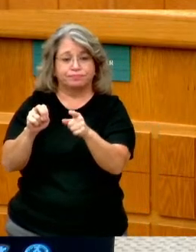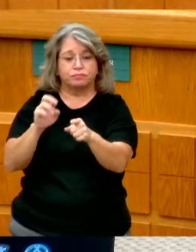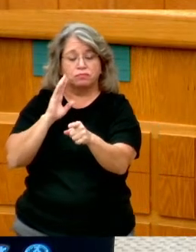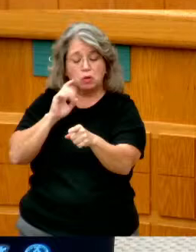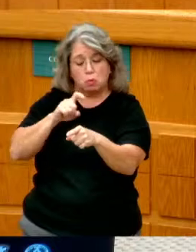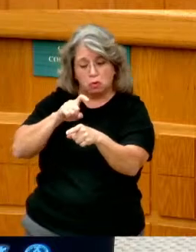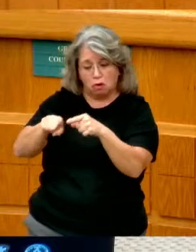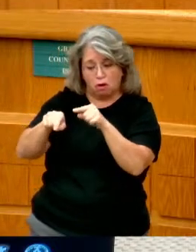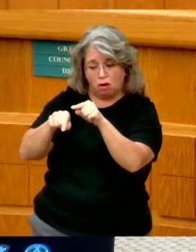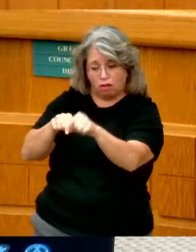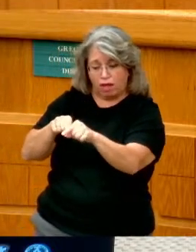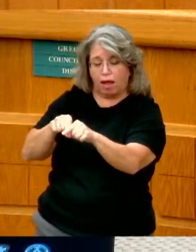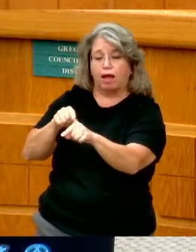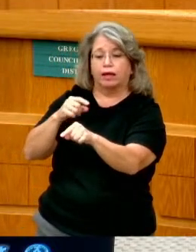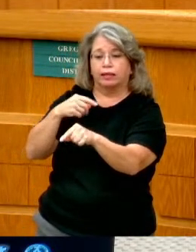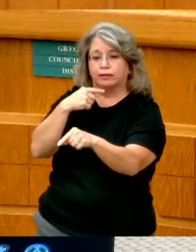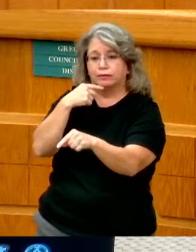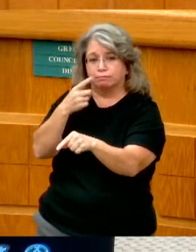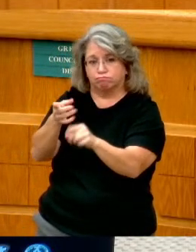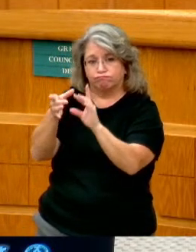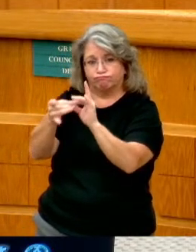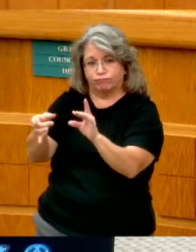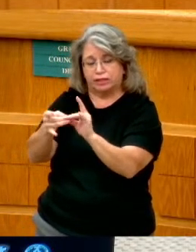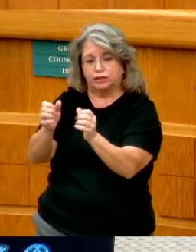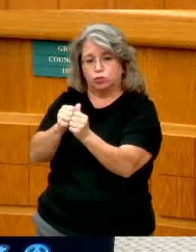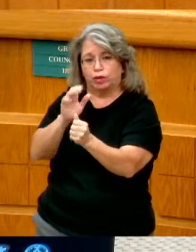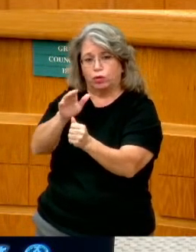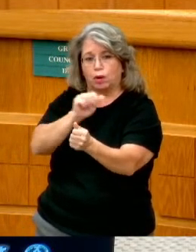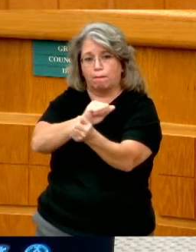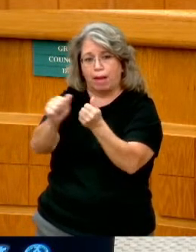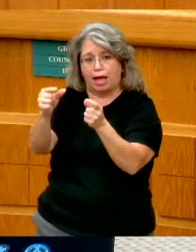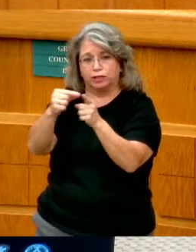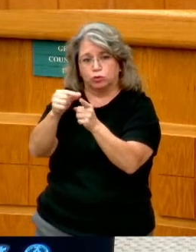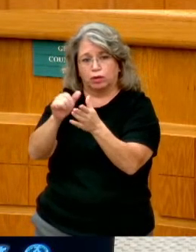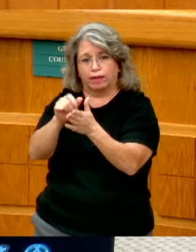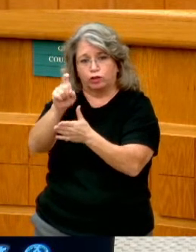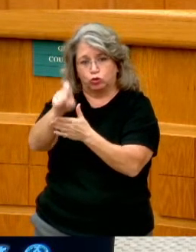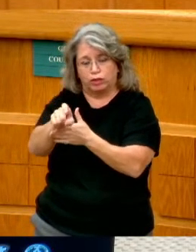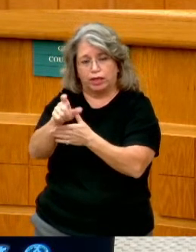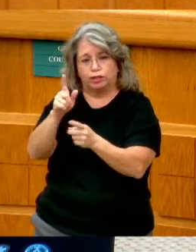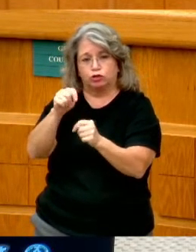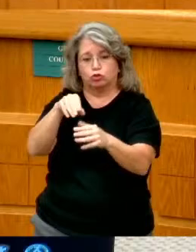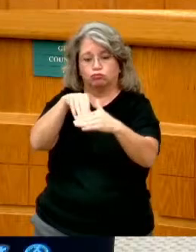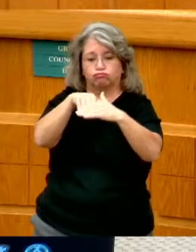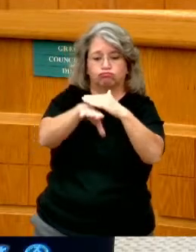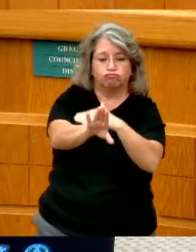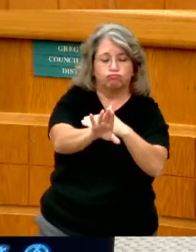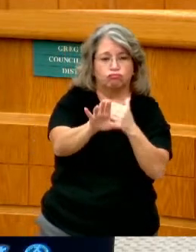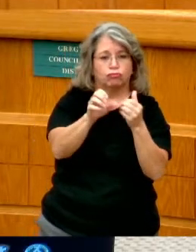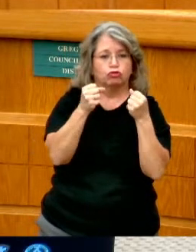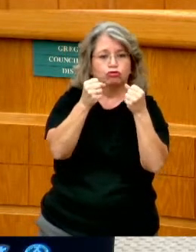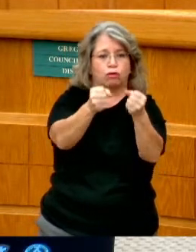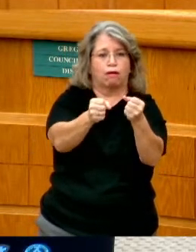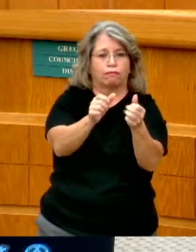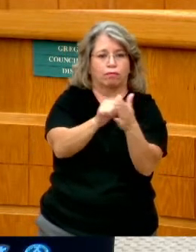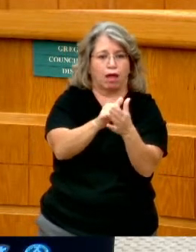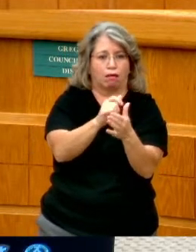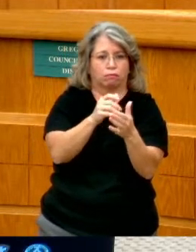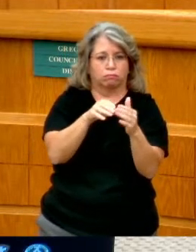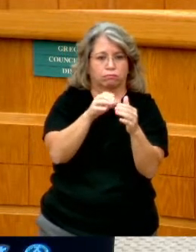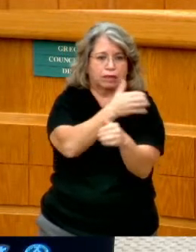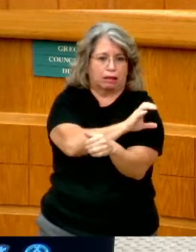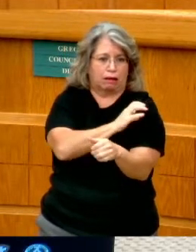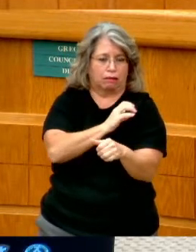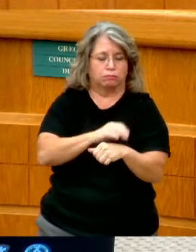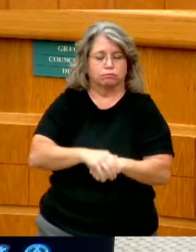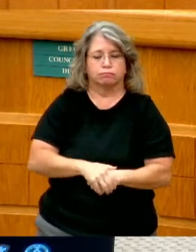you need to get into the clinic. ¿Es un vínculo mágico lo mismo que una alerta inversa? No. El vínculo mágico es un mensaje de texto, por